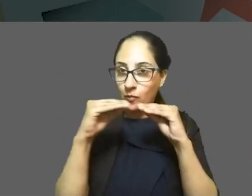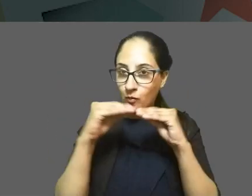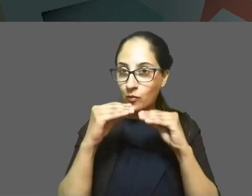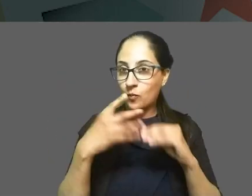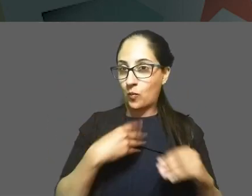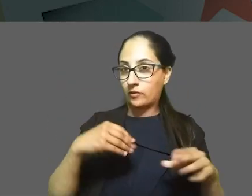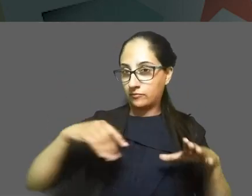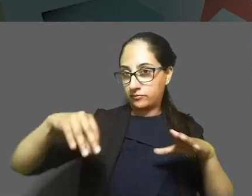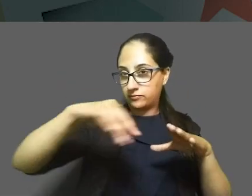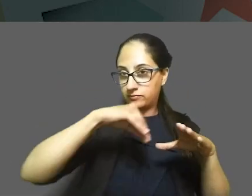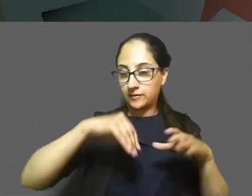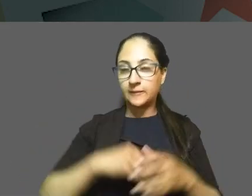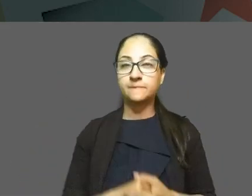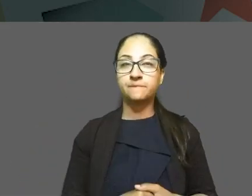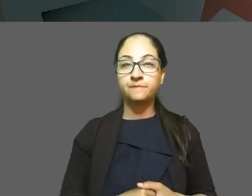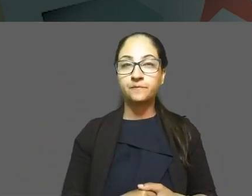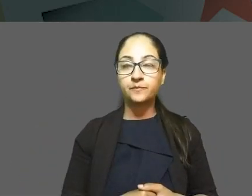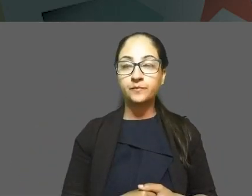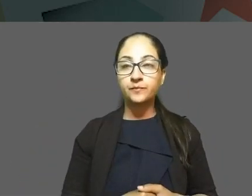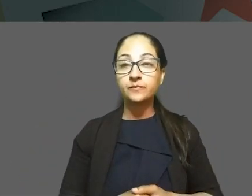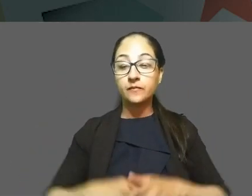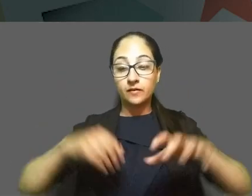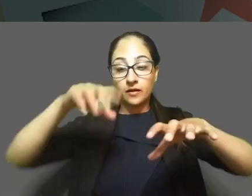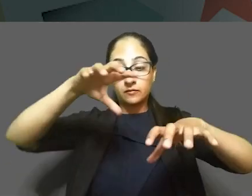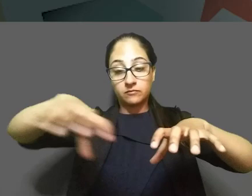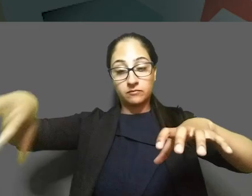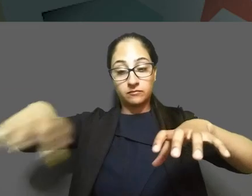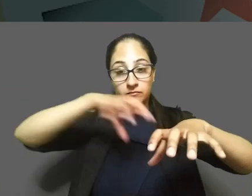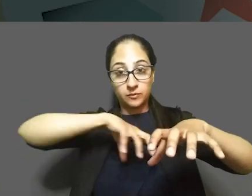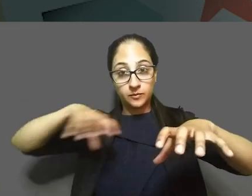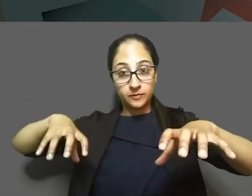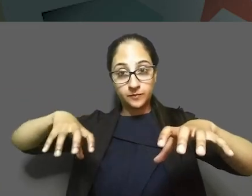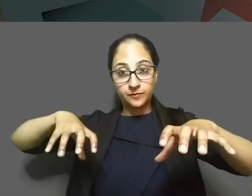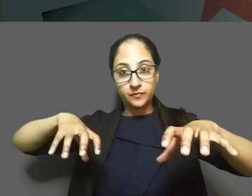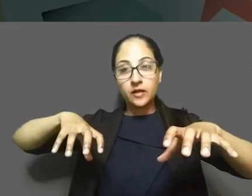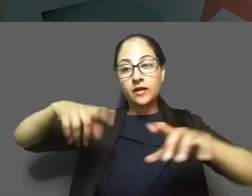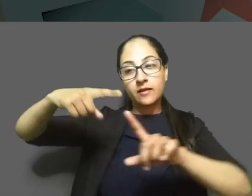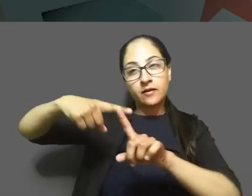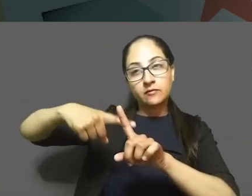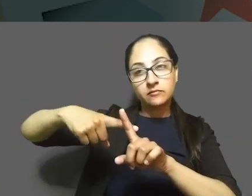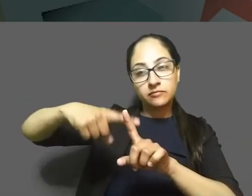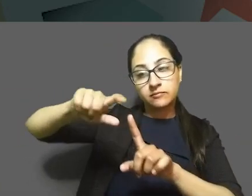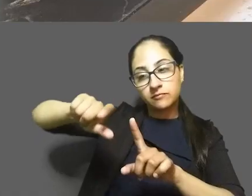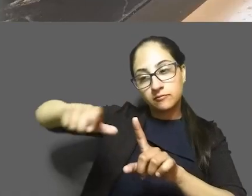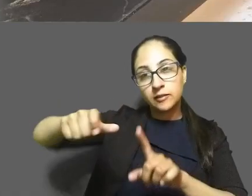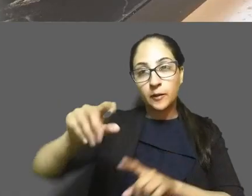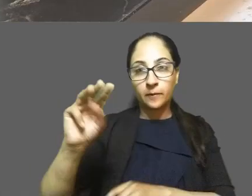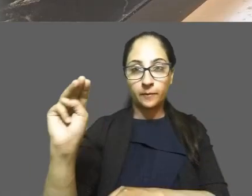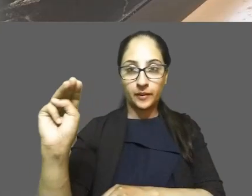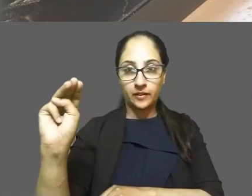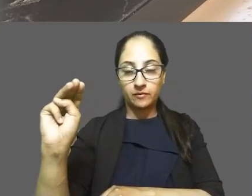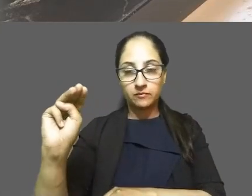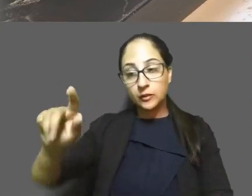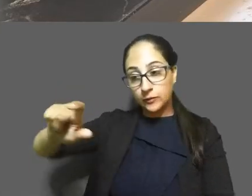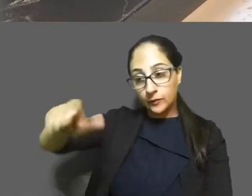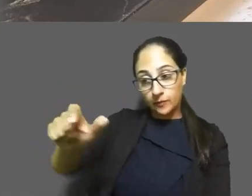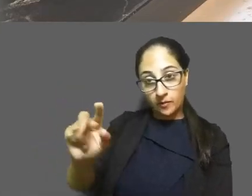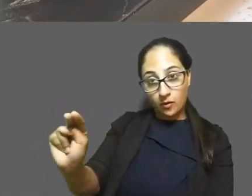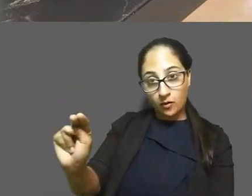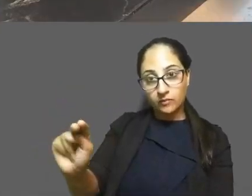actually turn on my cast iron skillet, and you want that probably on a